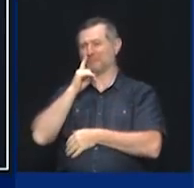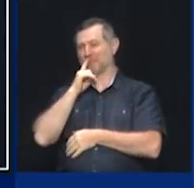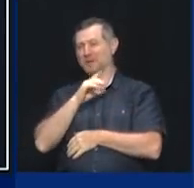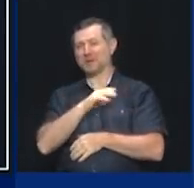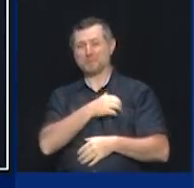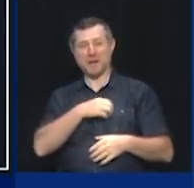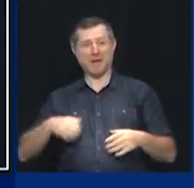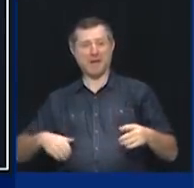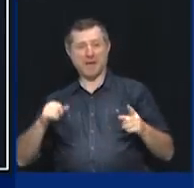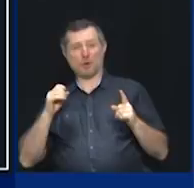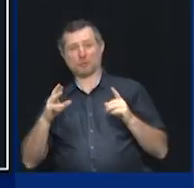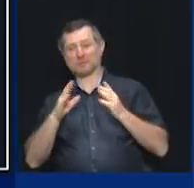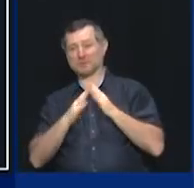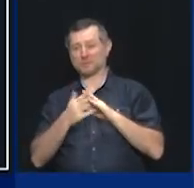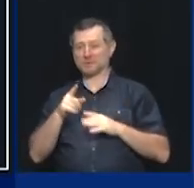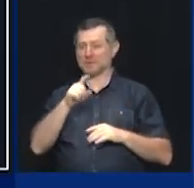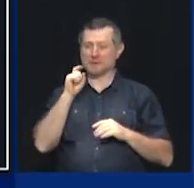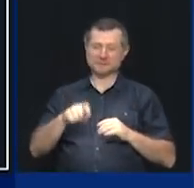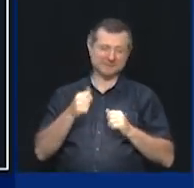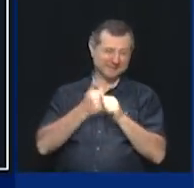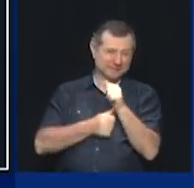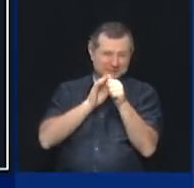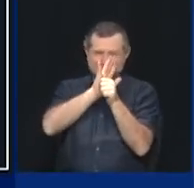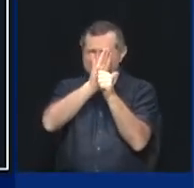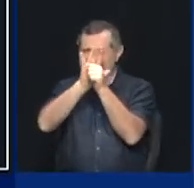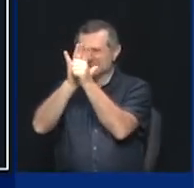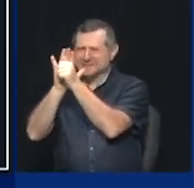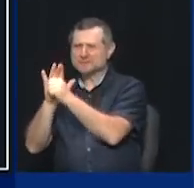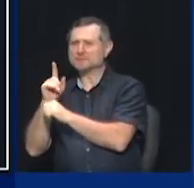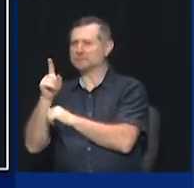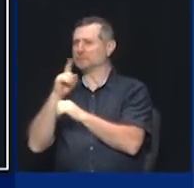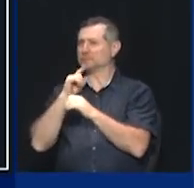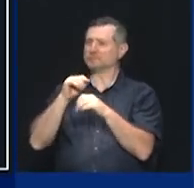city has been affected by it.